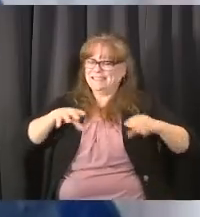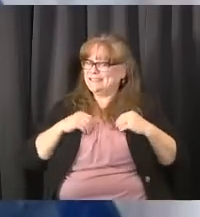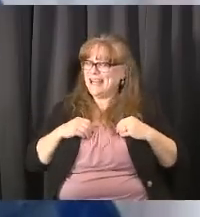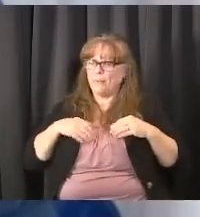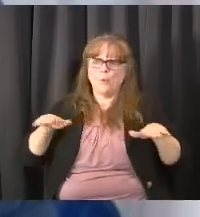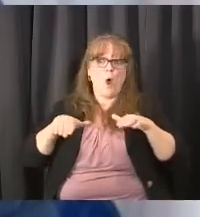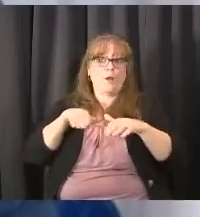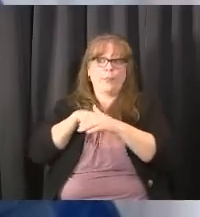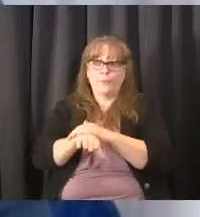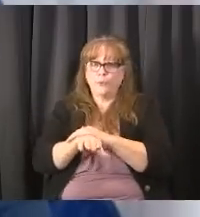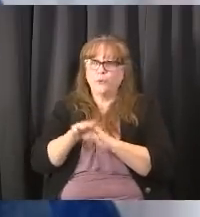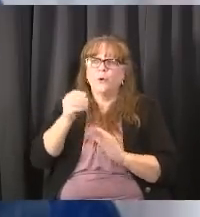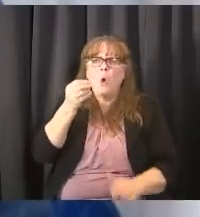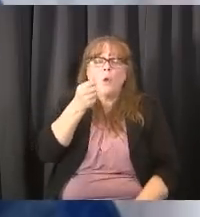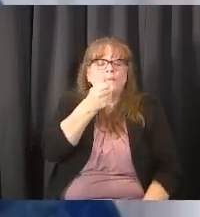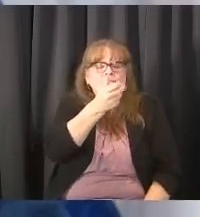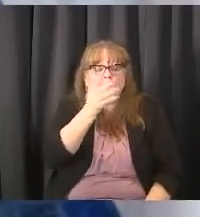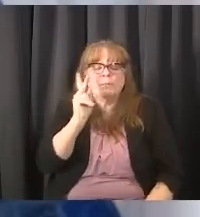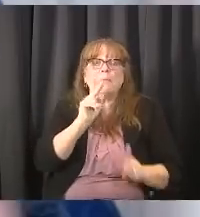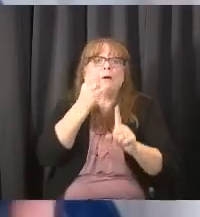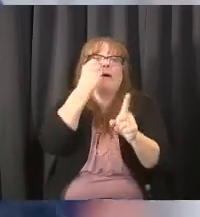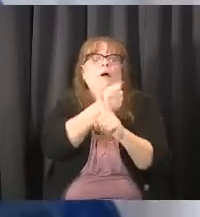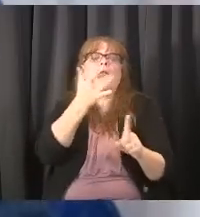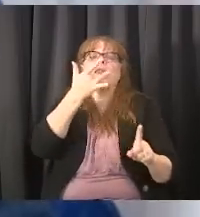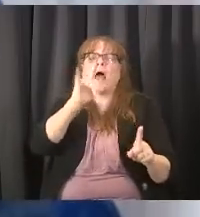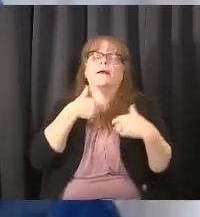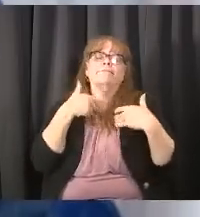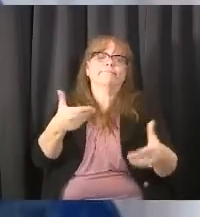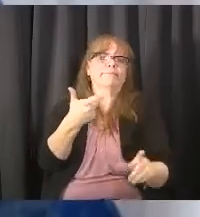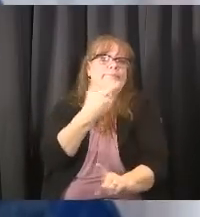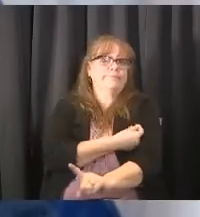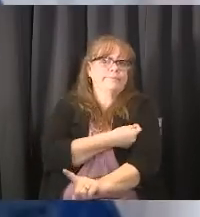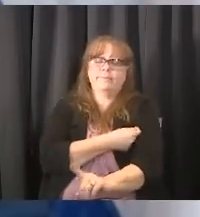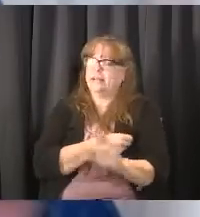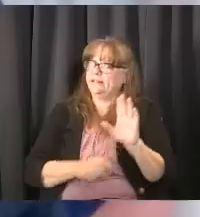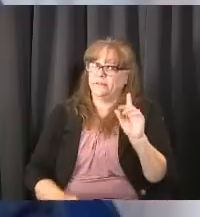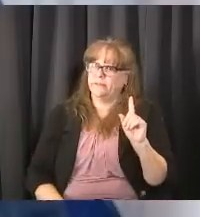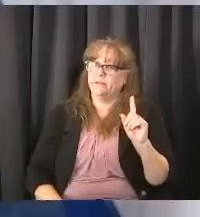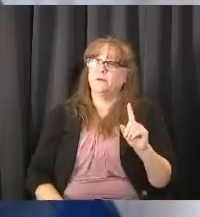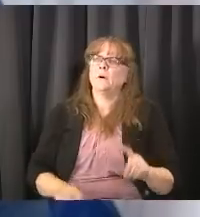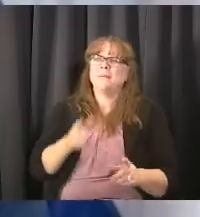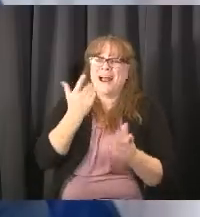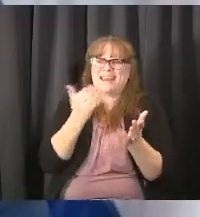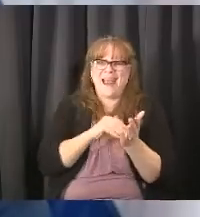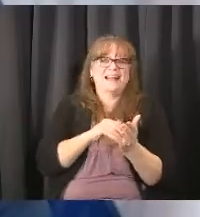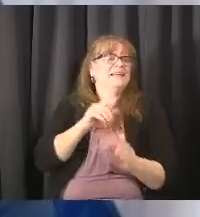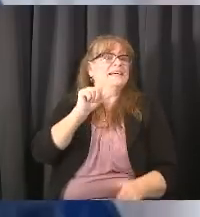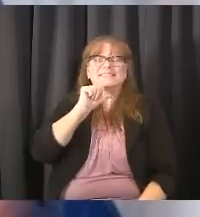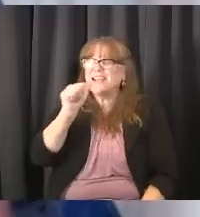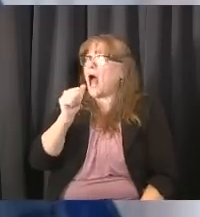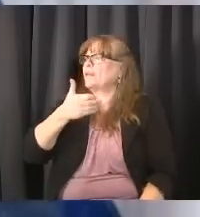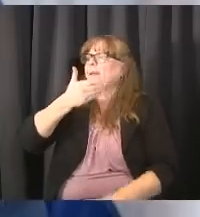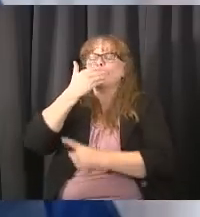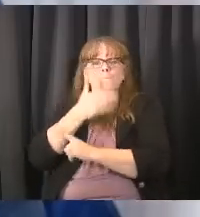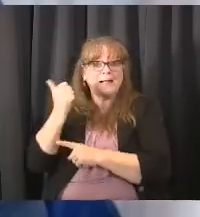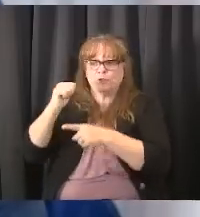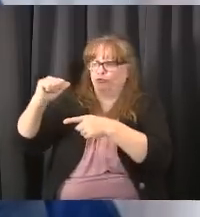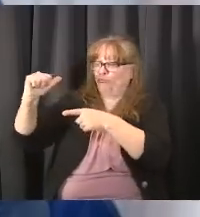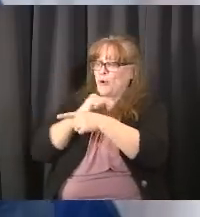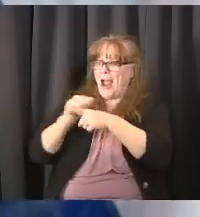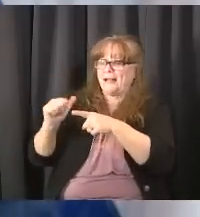guess is a good way of putting it, but that's not a good way to budget your time. You're just as likely not to get it, or perhaps more likely not to get it than to get